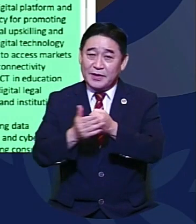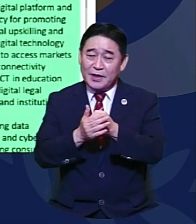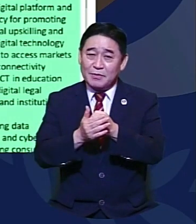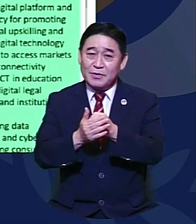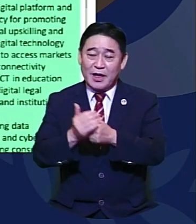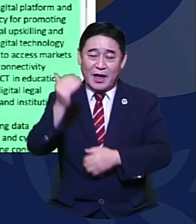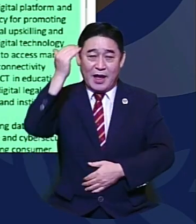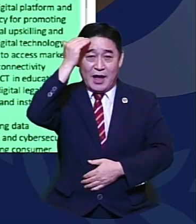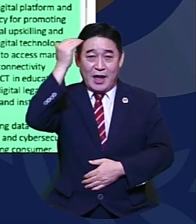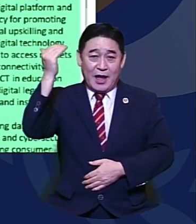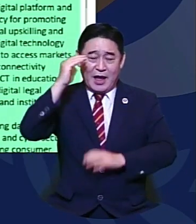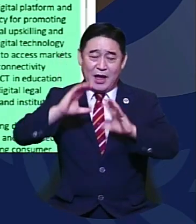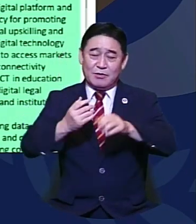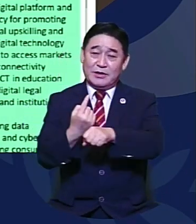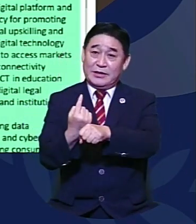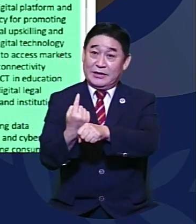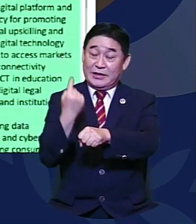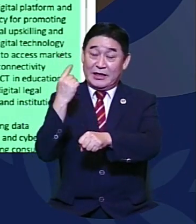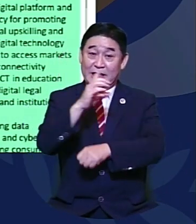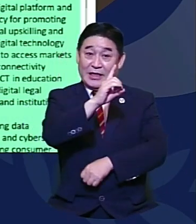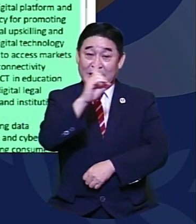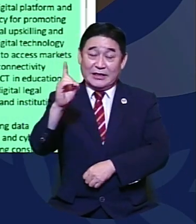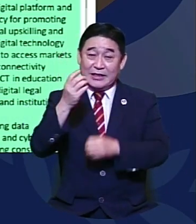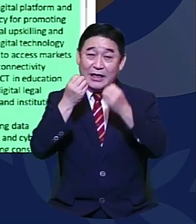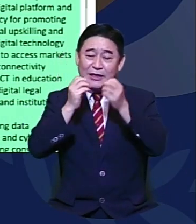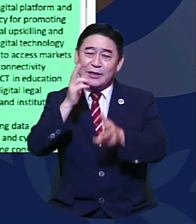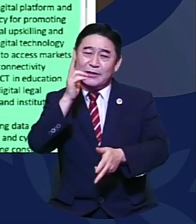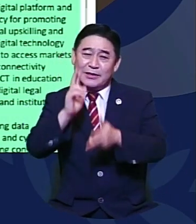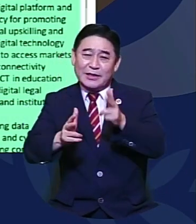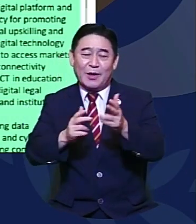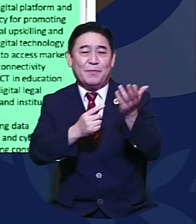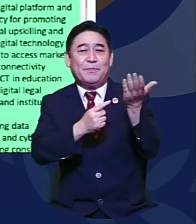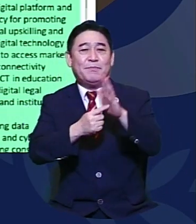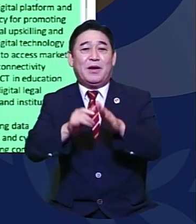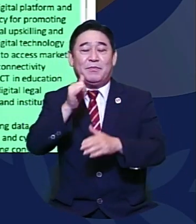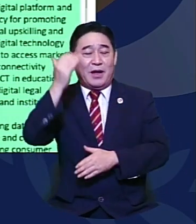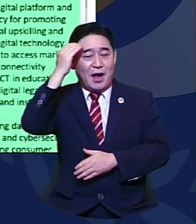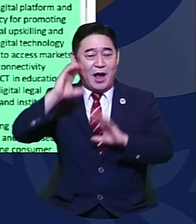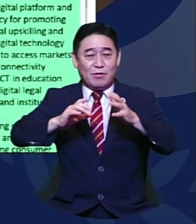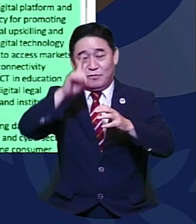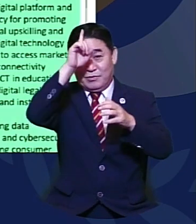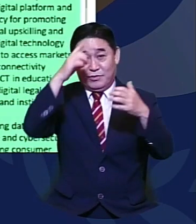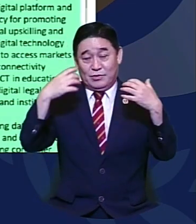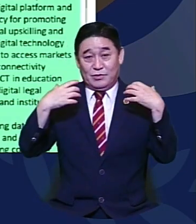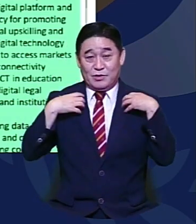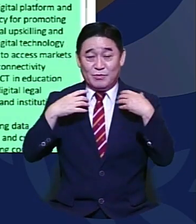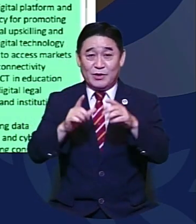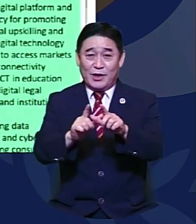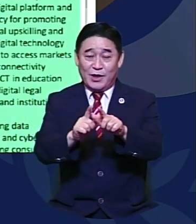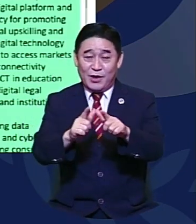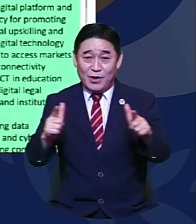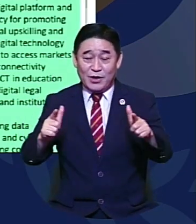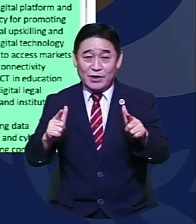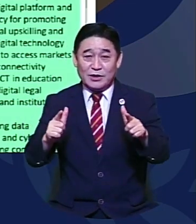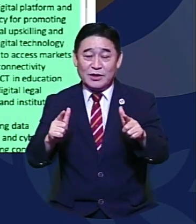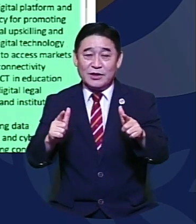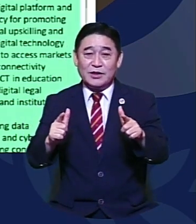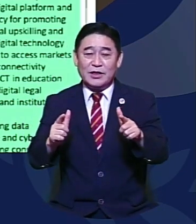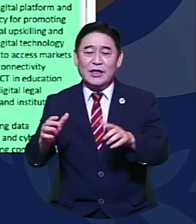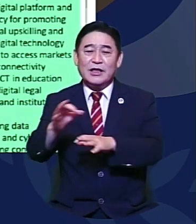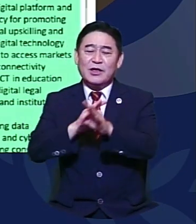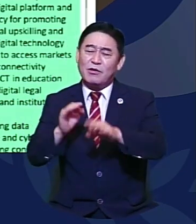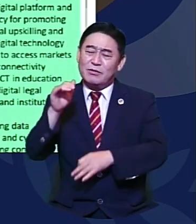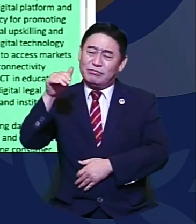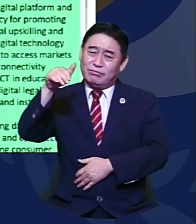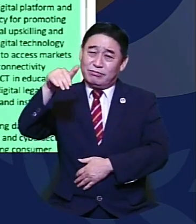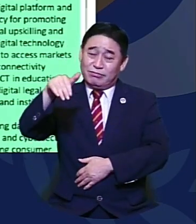year. It means that Korean government tried to overcome this kind of economic stagnant and also recover our